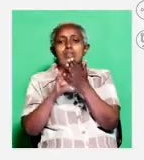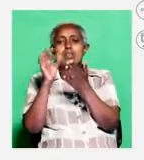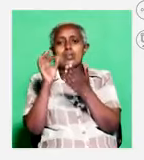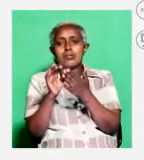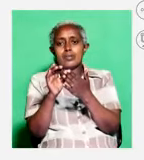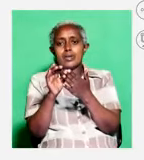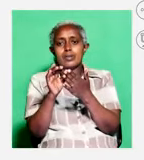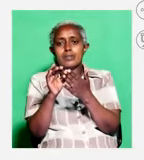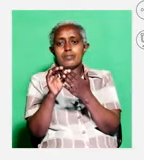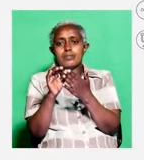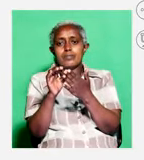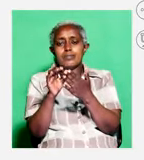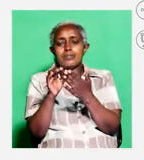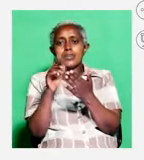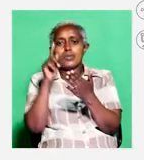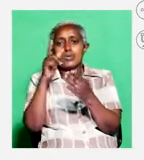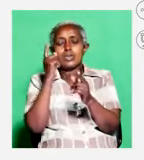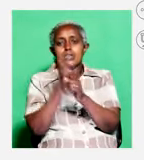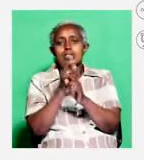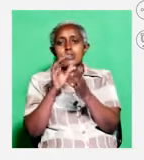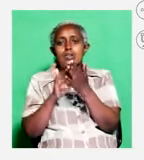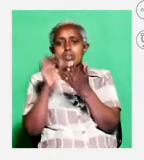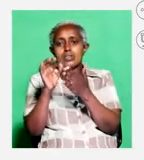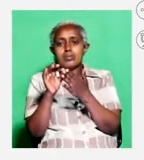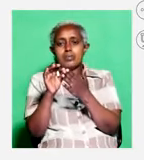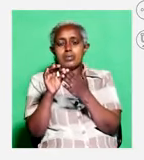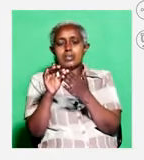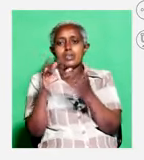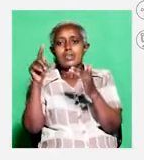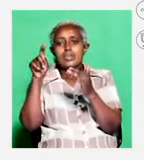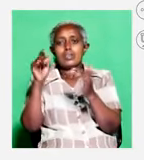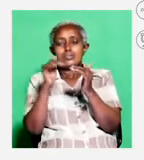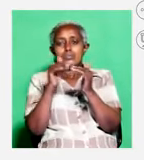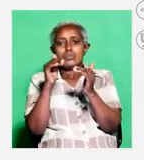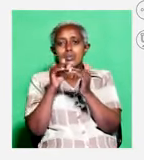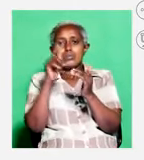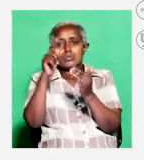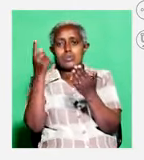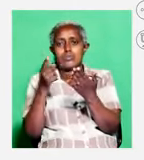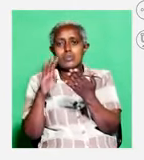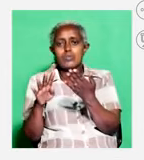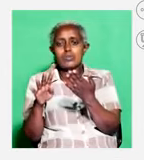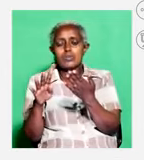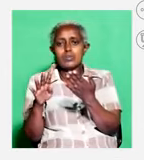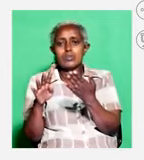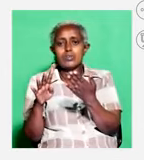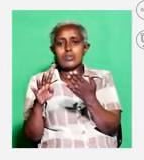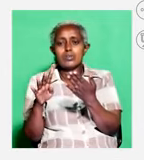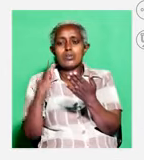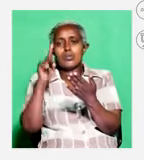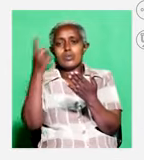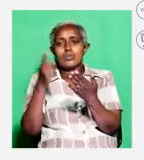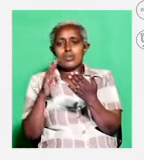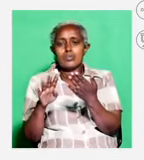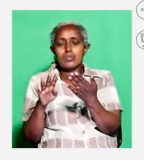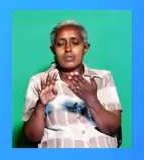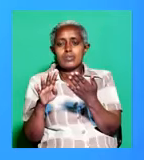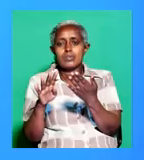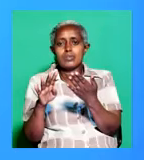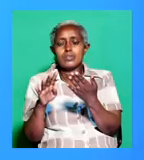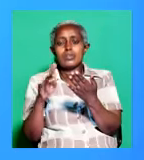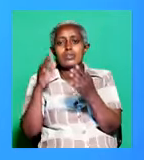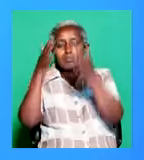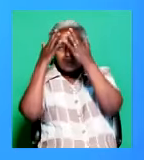number. One critical number is this, x equals to this 1 over 4. 1 over 4.